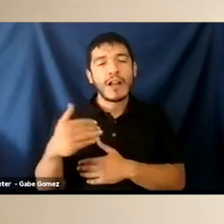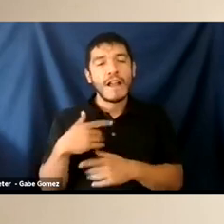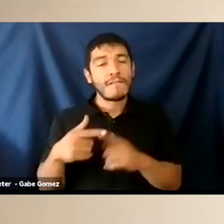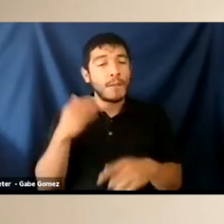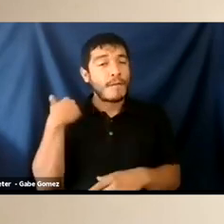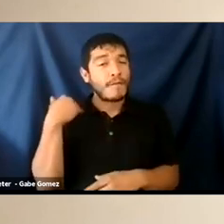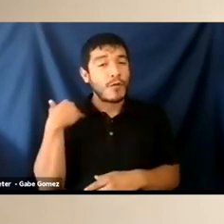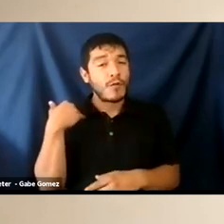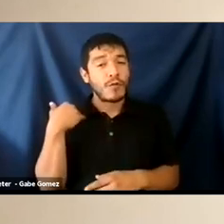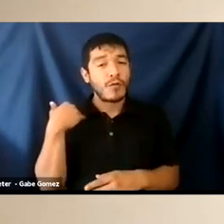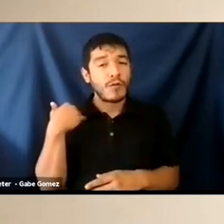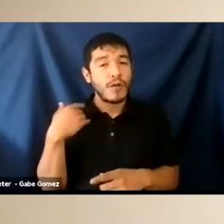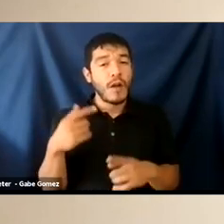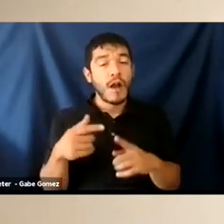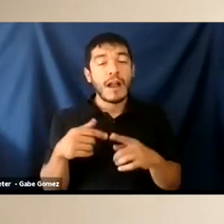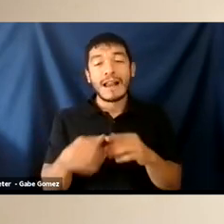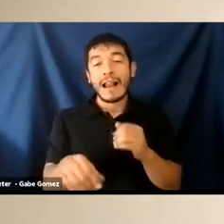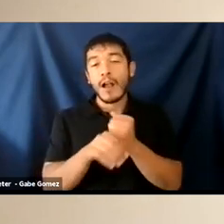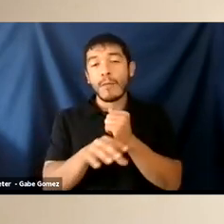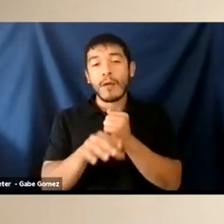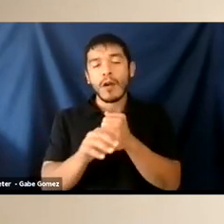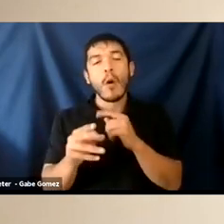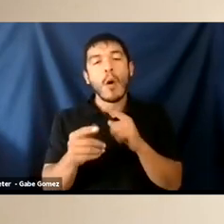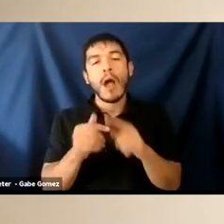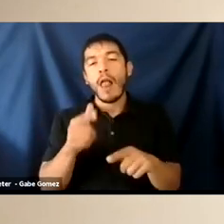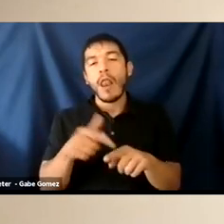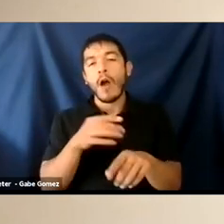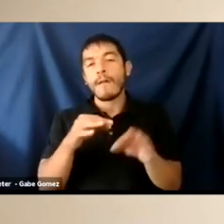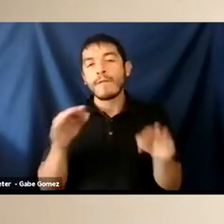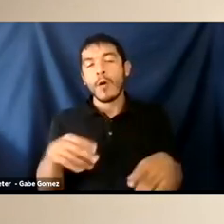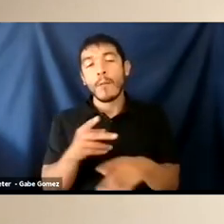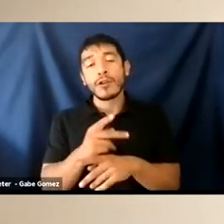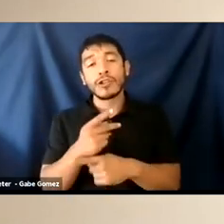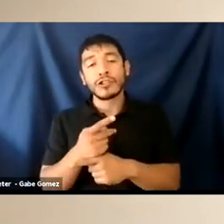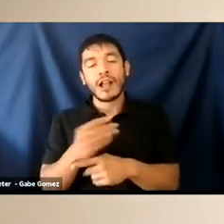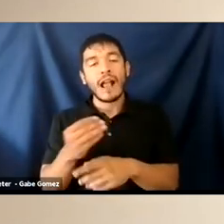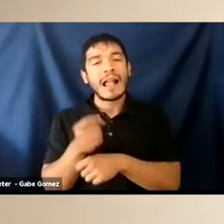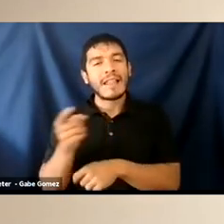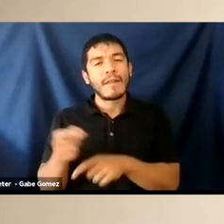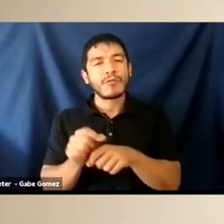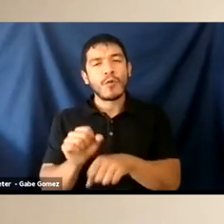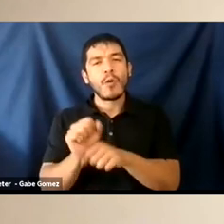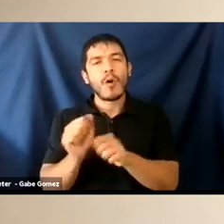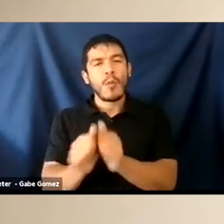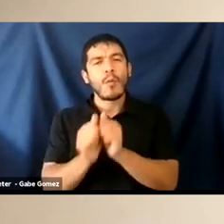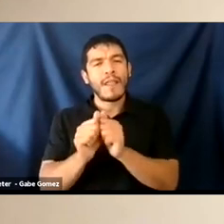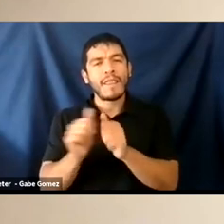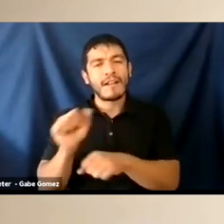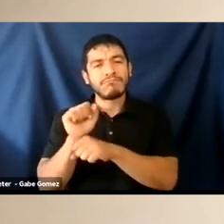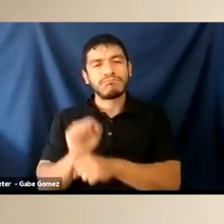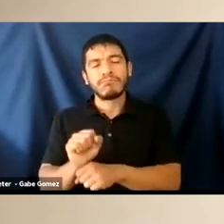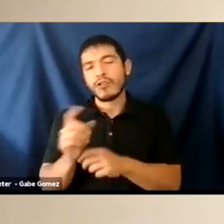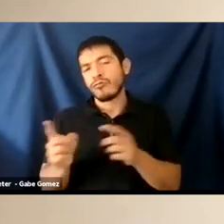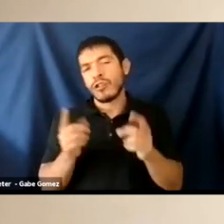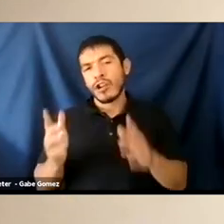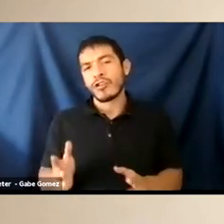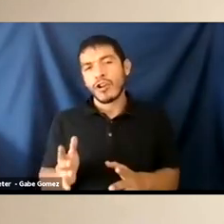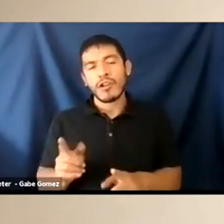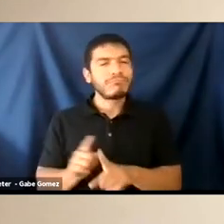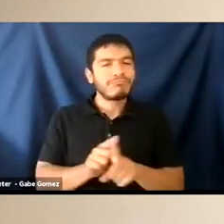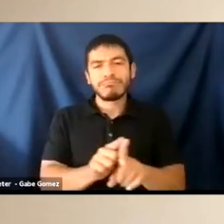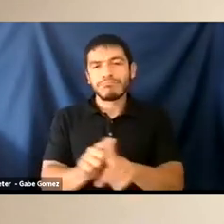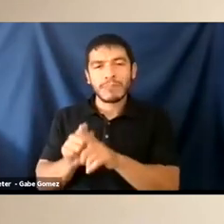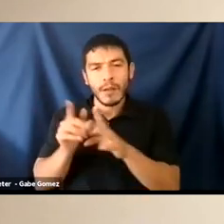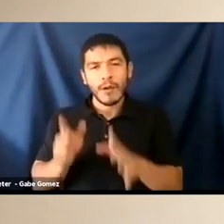seek for on a commercial or a longer form production, and get them to work with an established director, shadow that